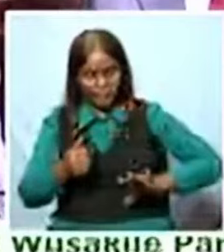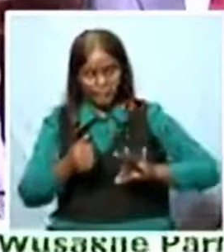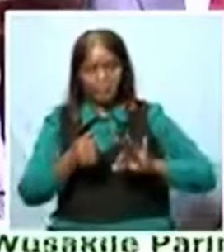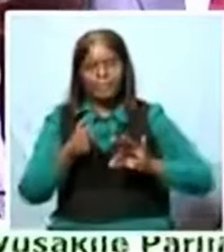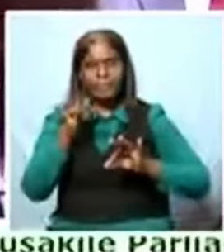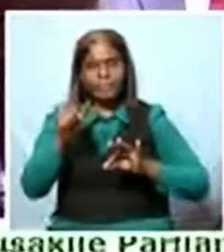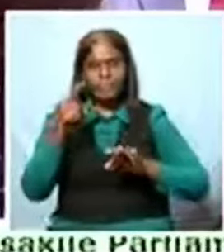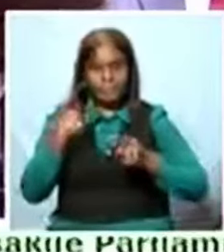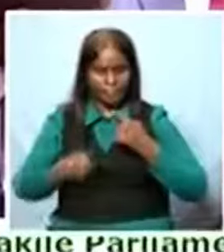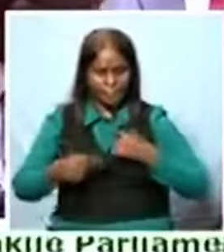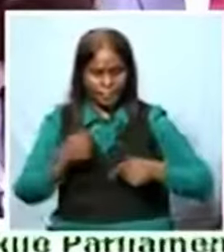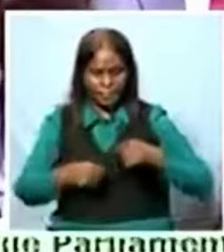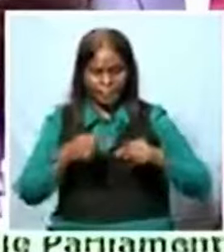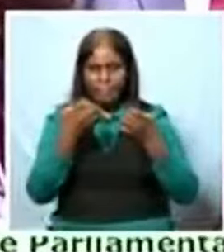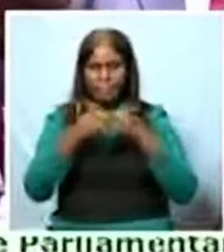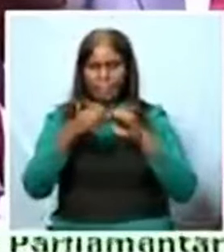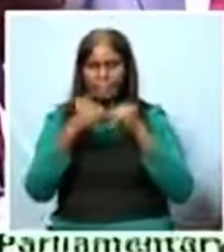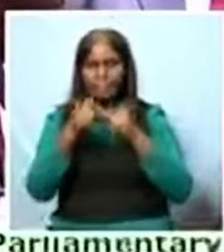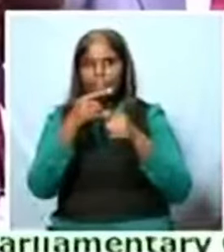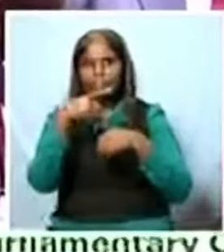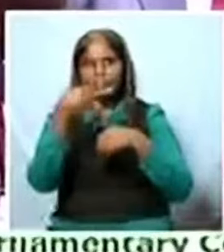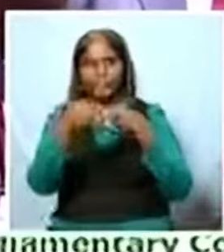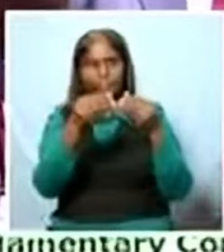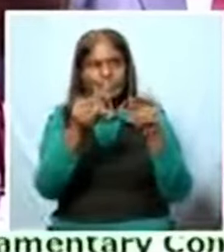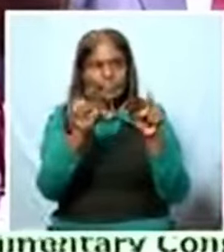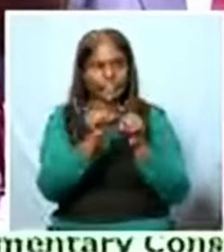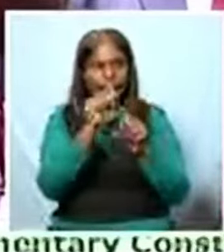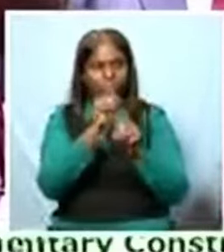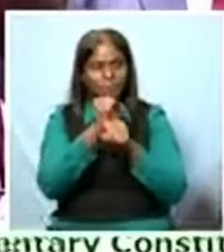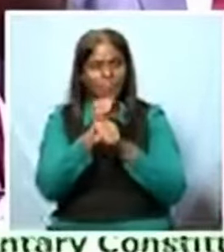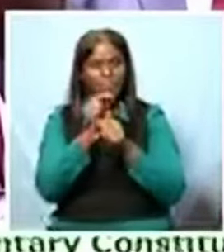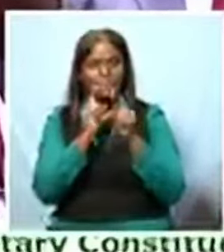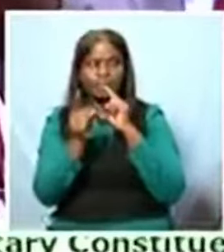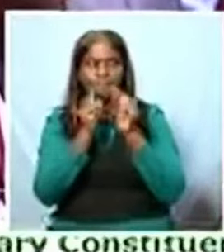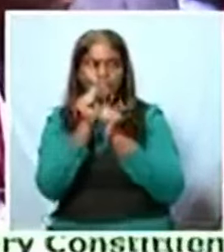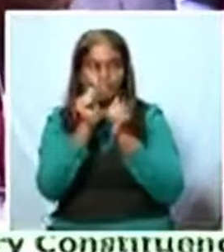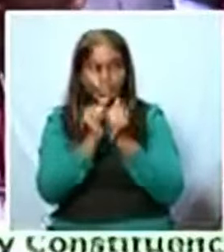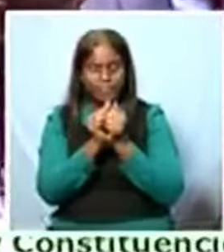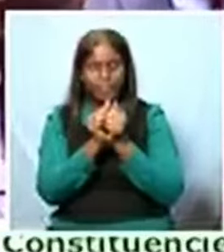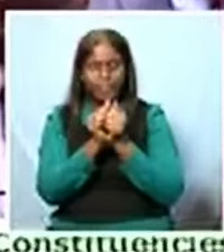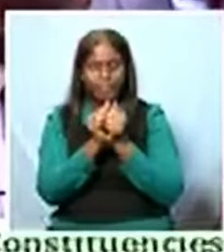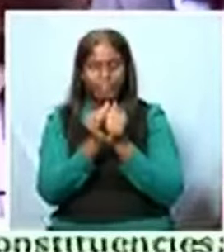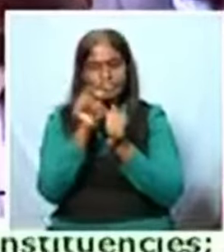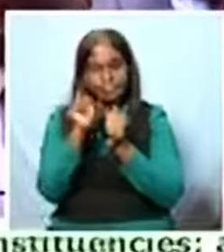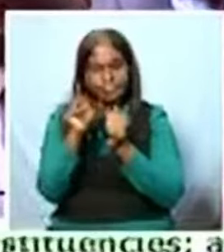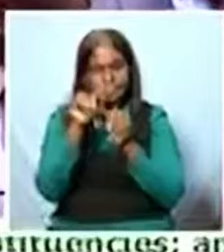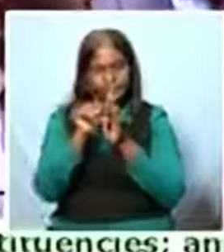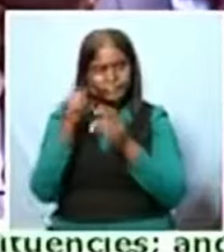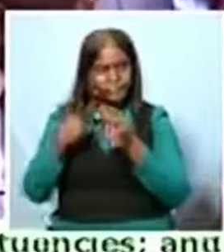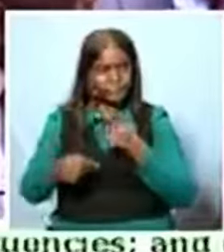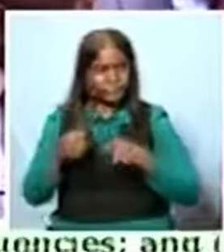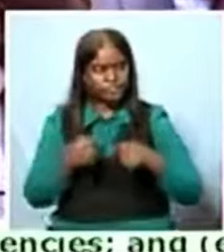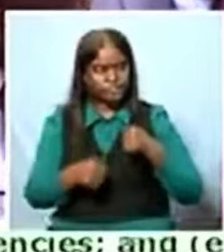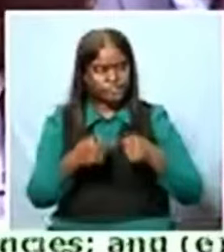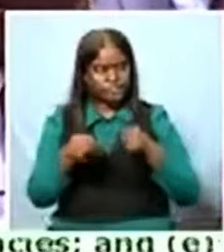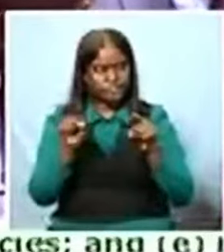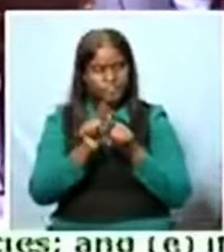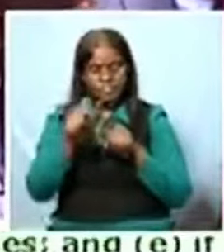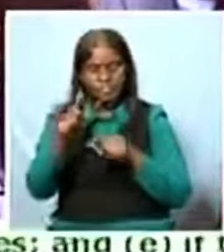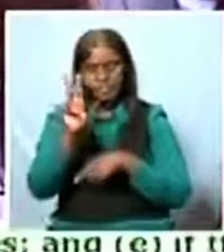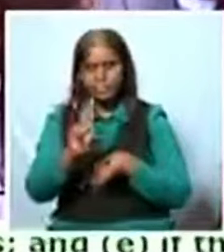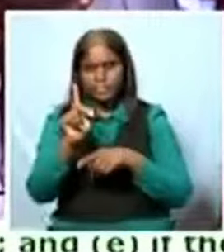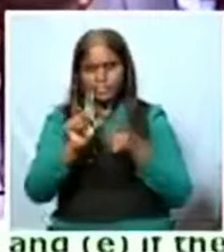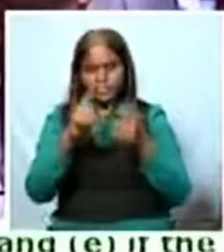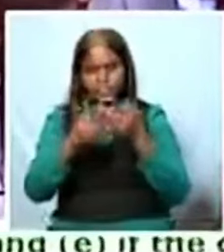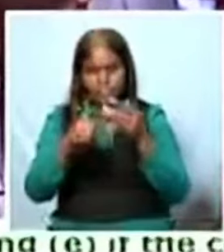are Kamfinsa. Even this distribution network we are talking about is in Kamfinsa. The huge